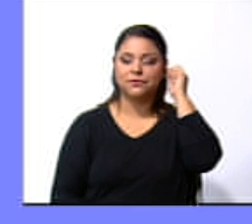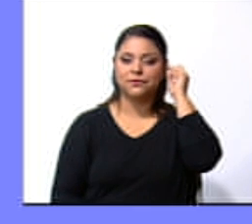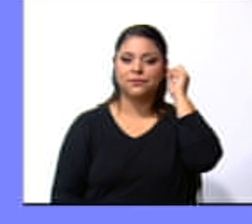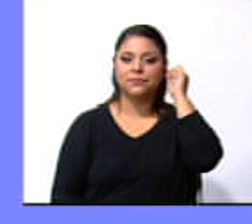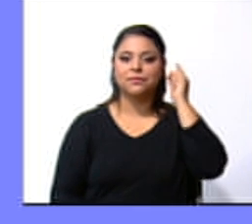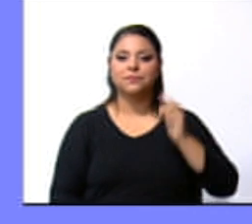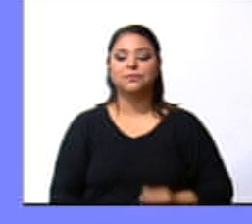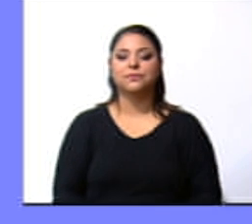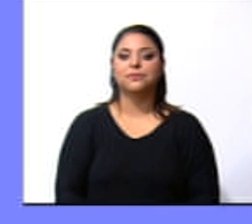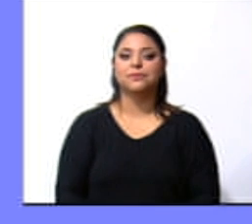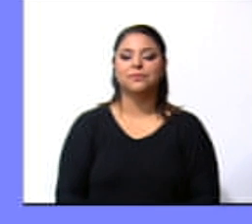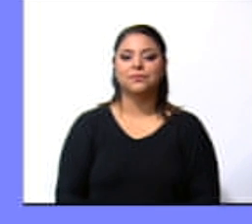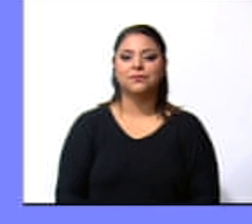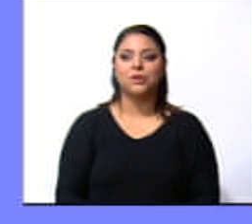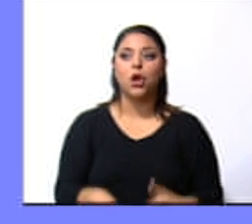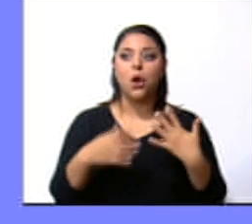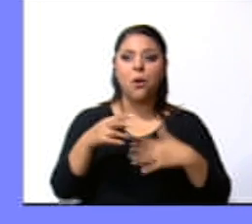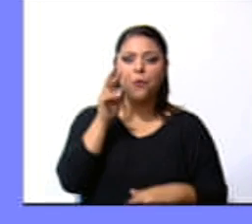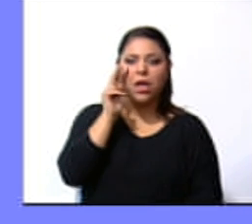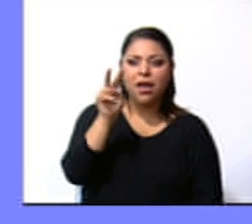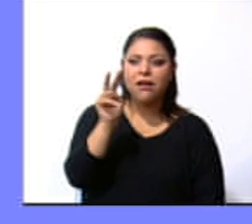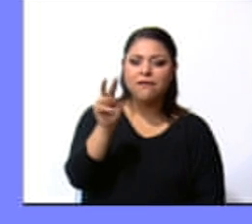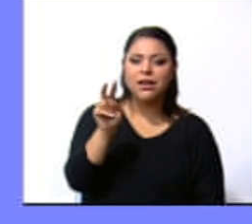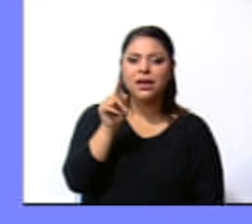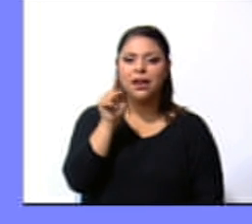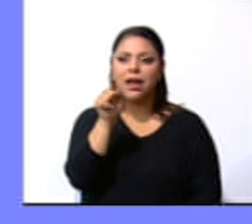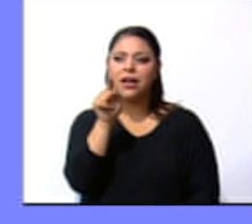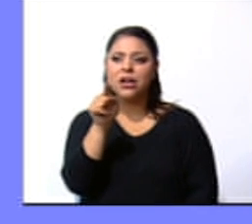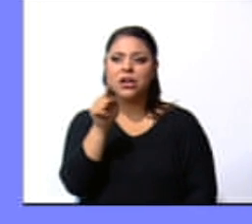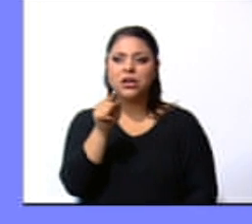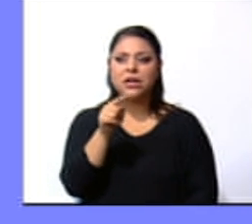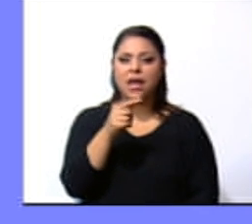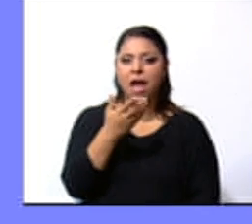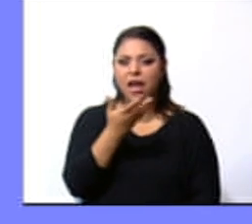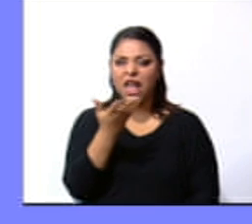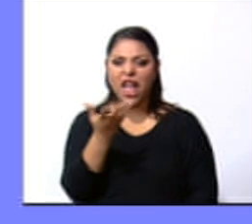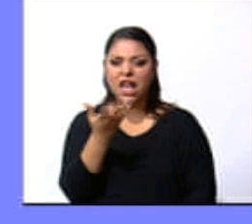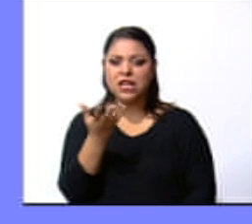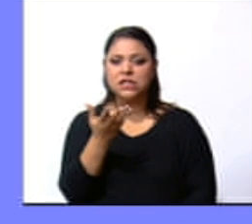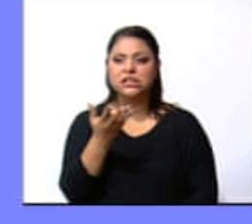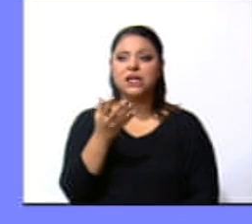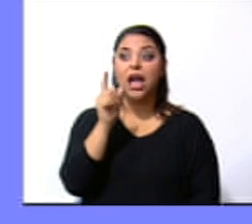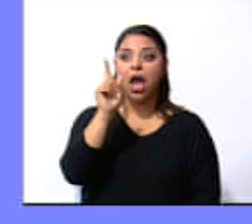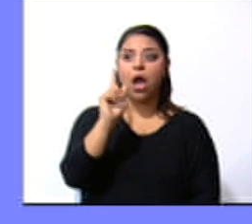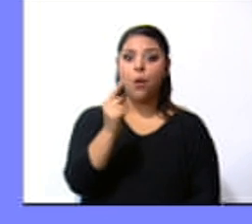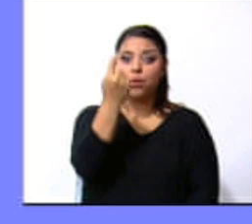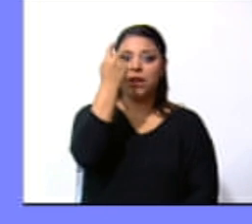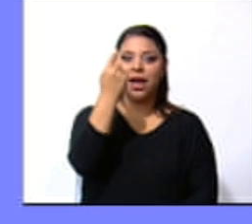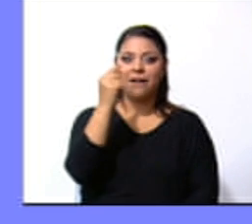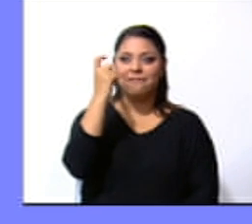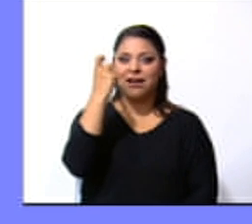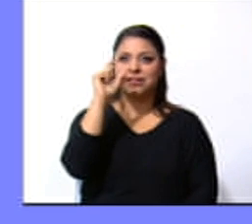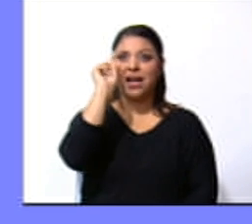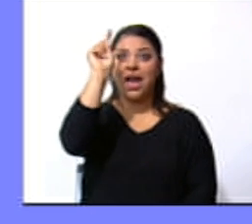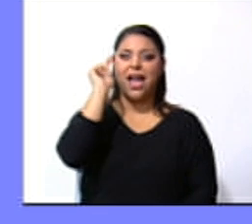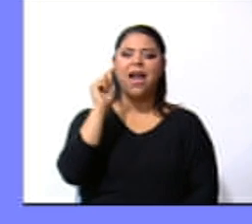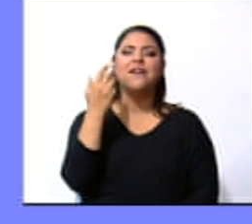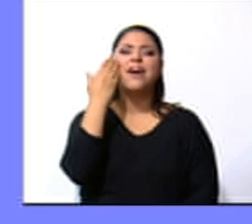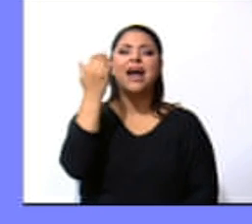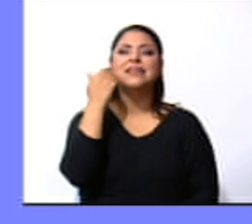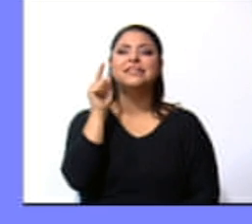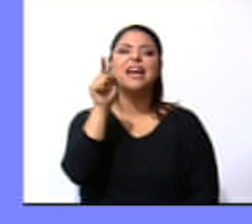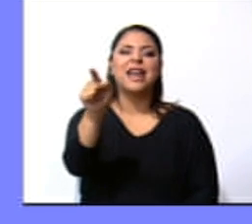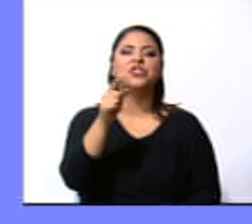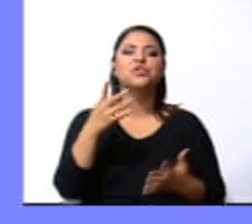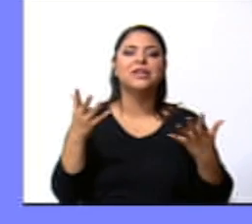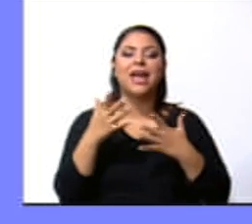Let me see. Okay, I want this one away and the purple ones. Oh, that's easy. That's